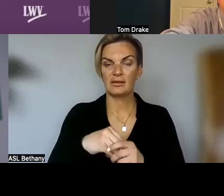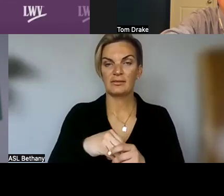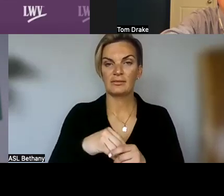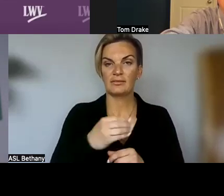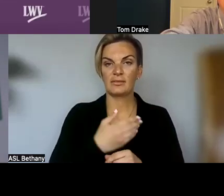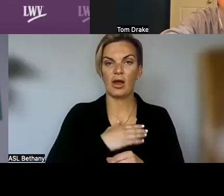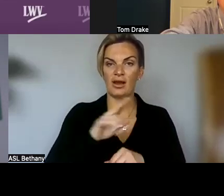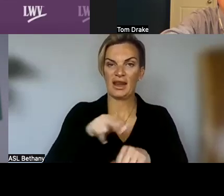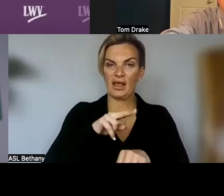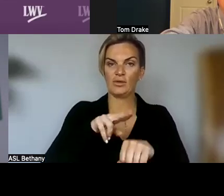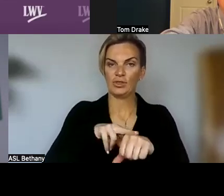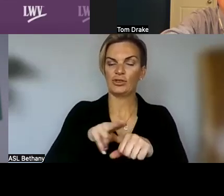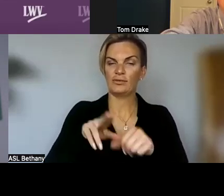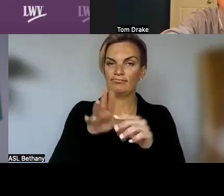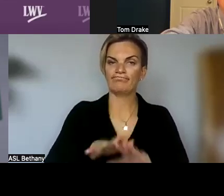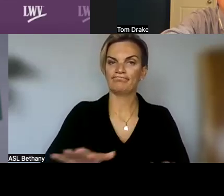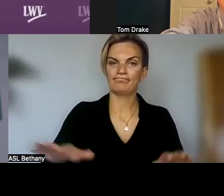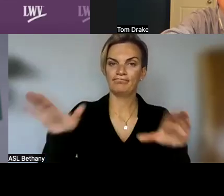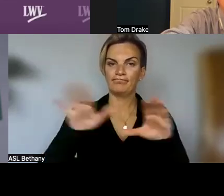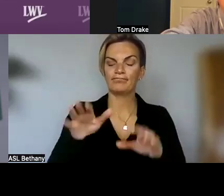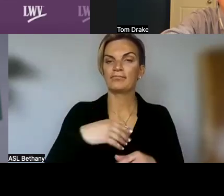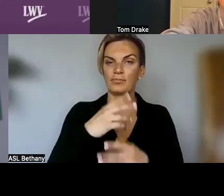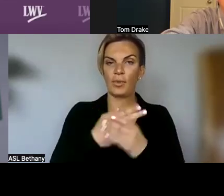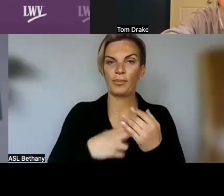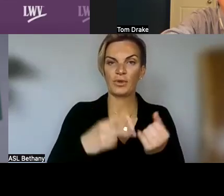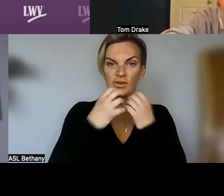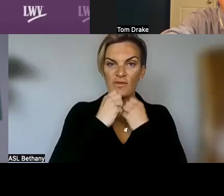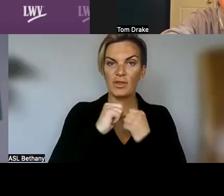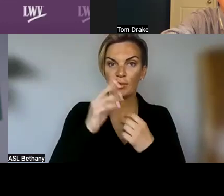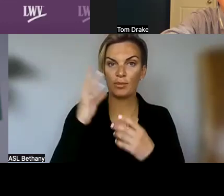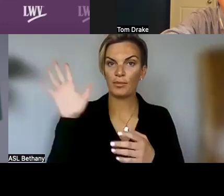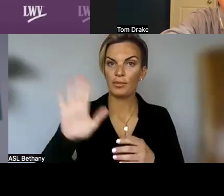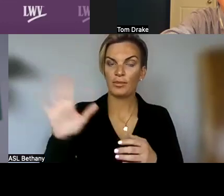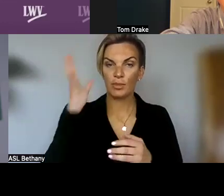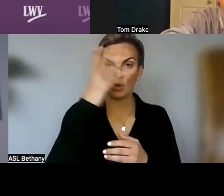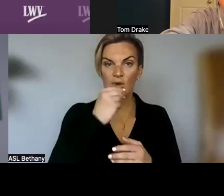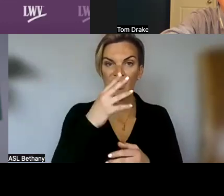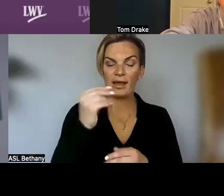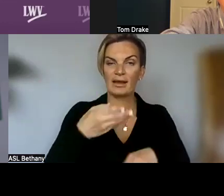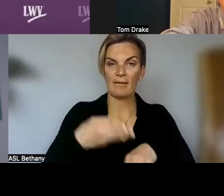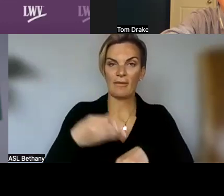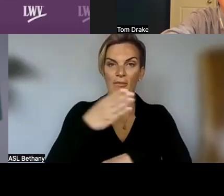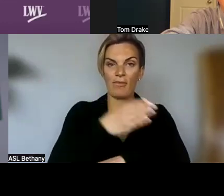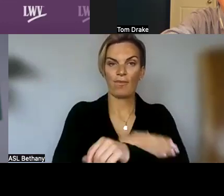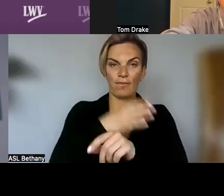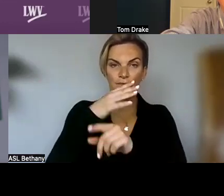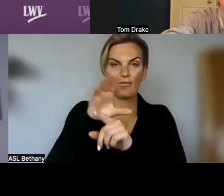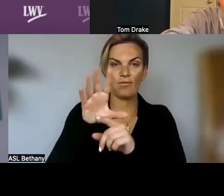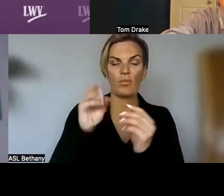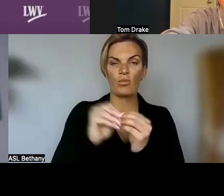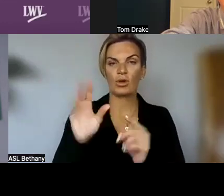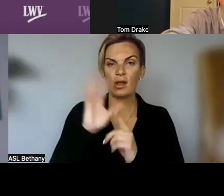And I would do that by both preserving their beauty, but also enhancing them with more cultural